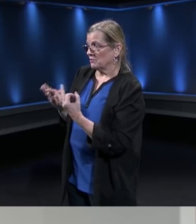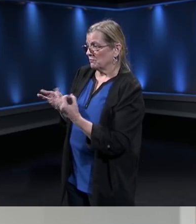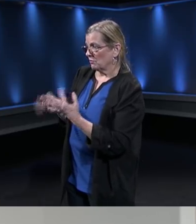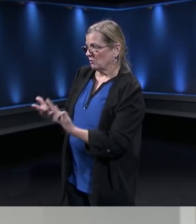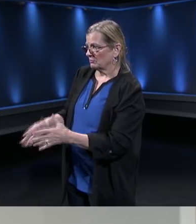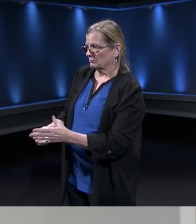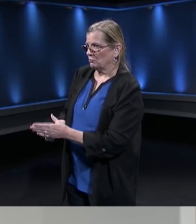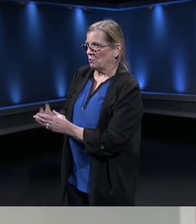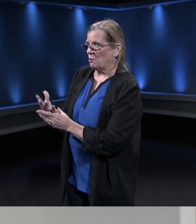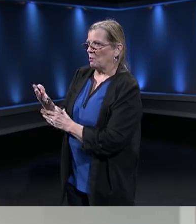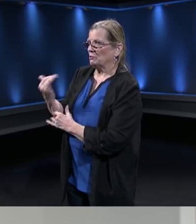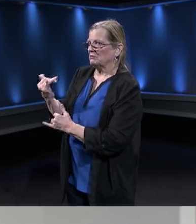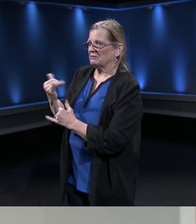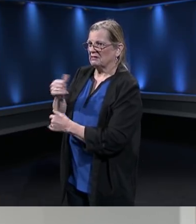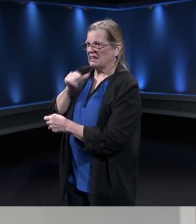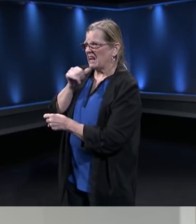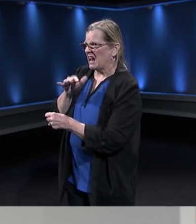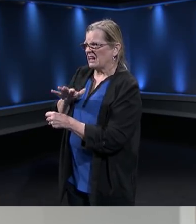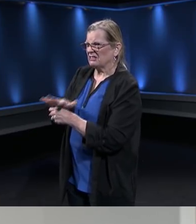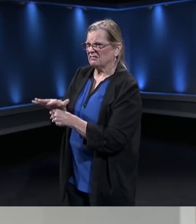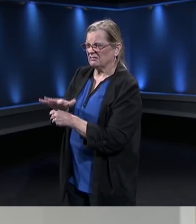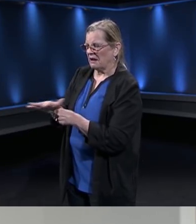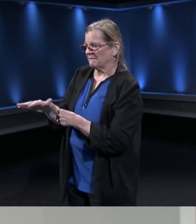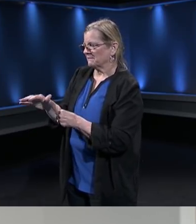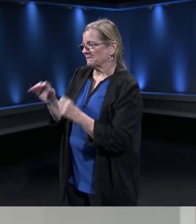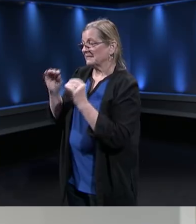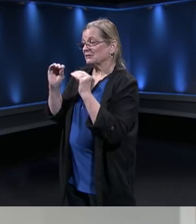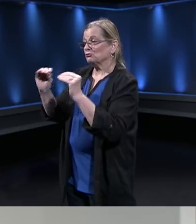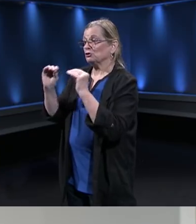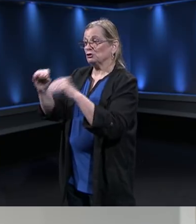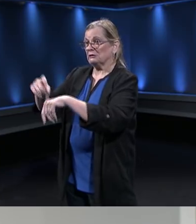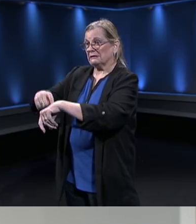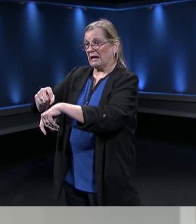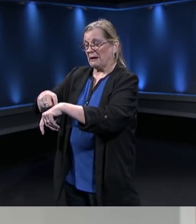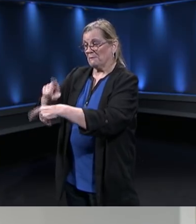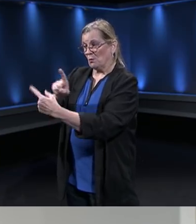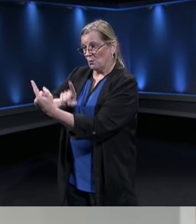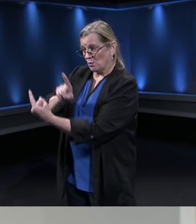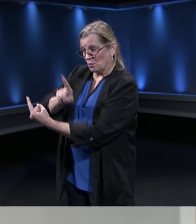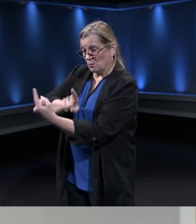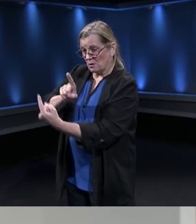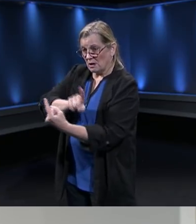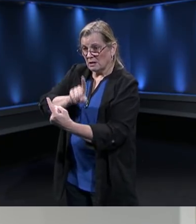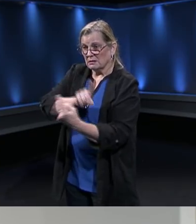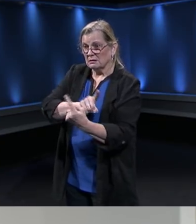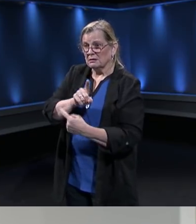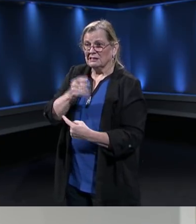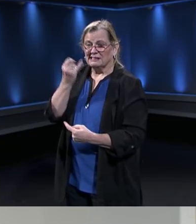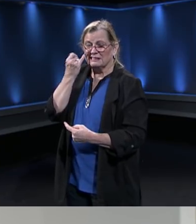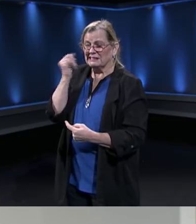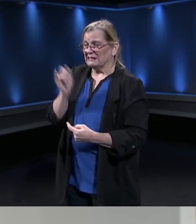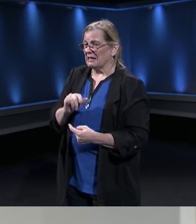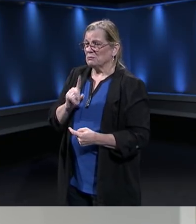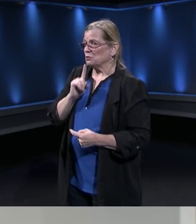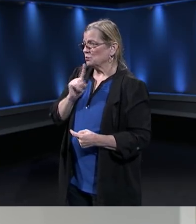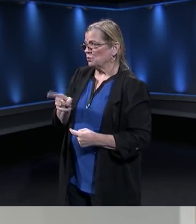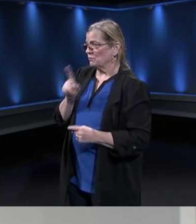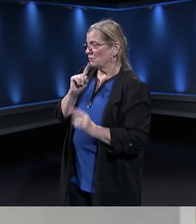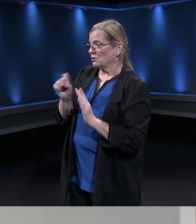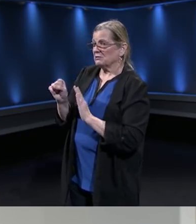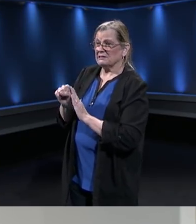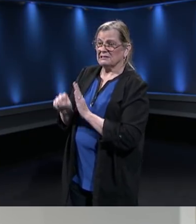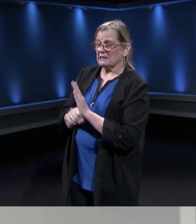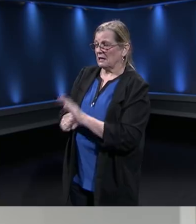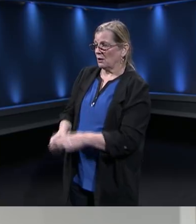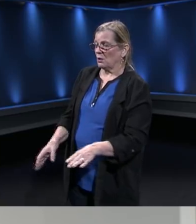not enough instructional time face-to-face. It was also true when the state closed that there was not to